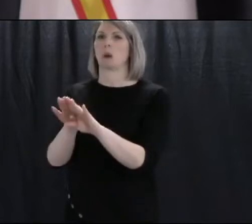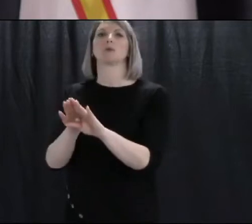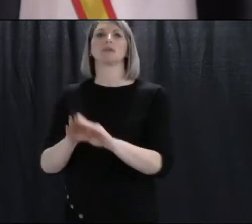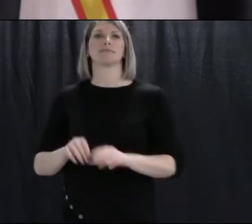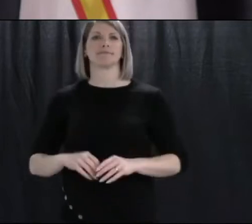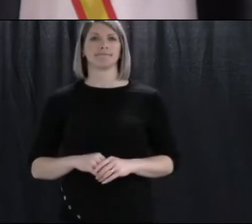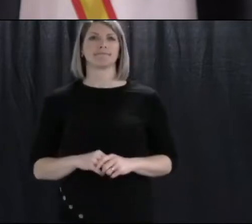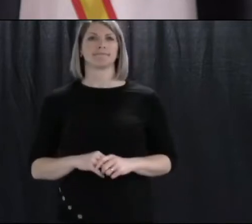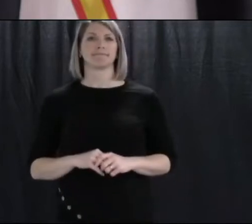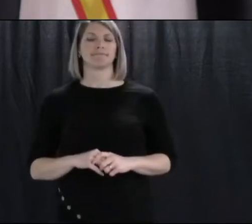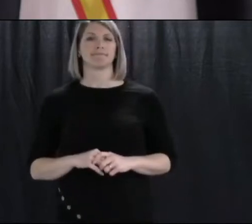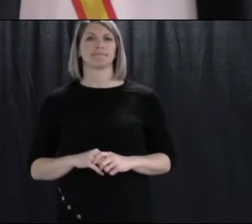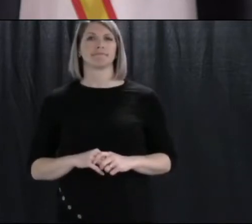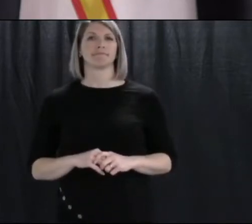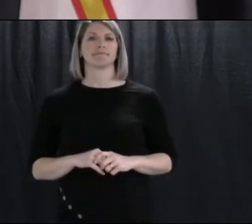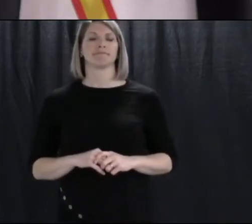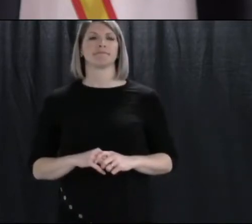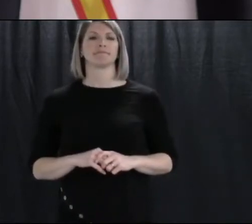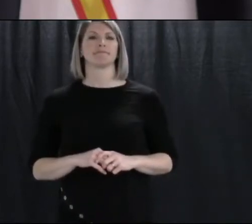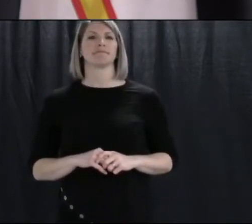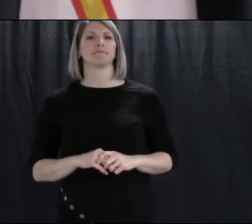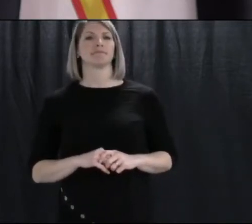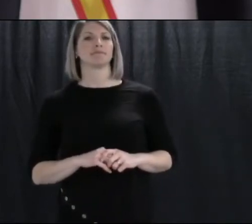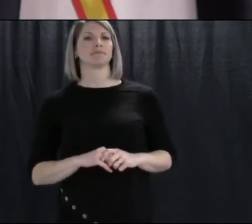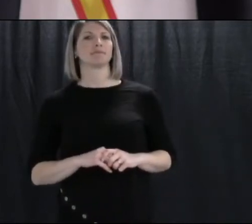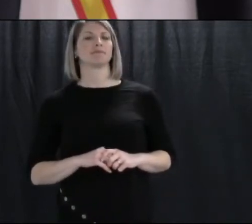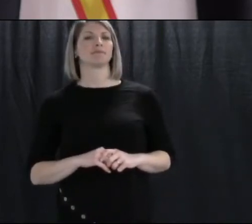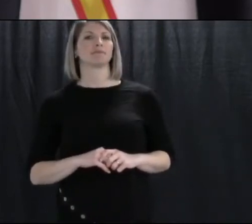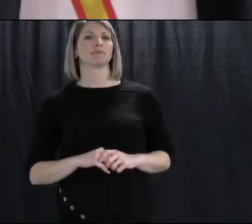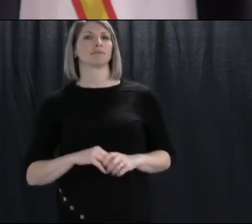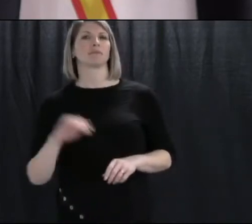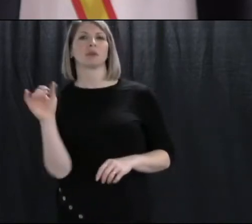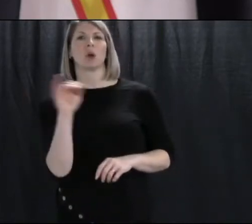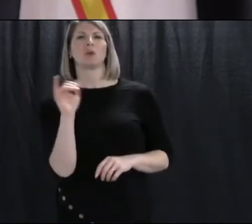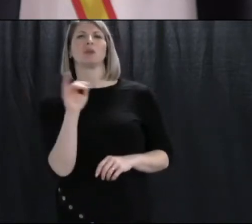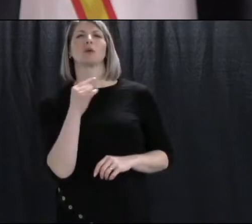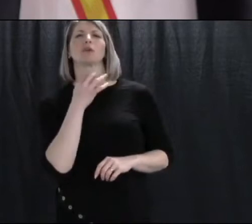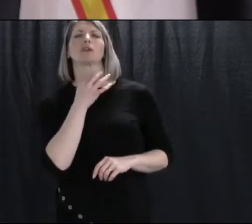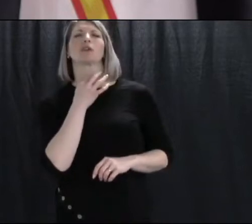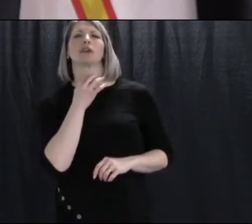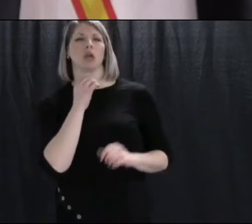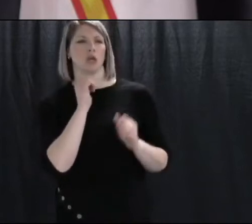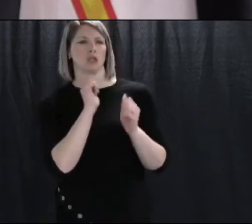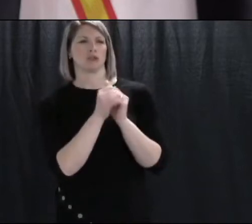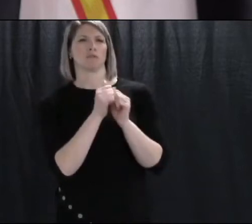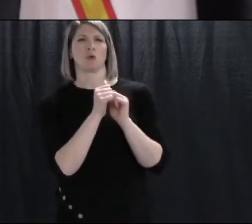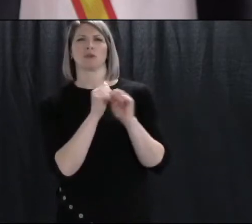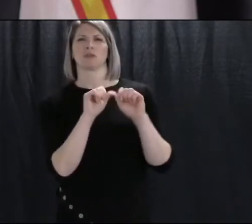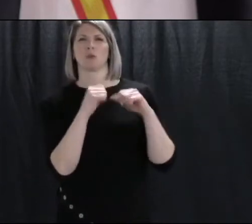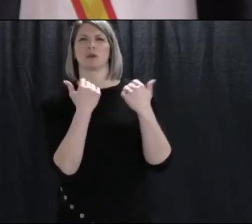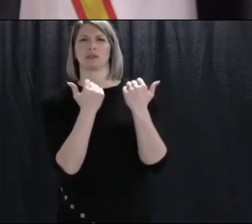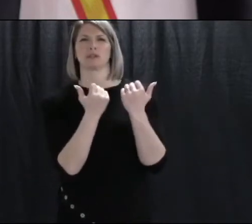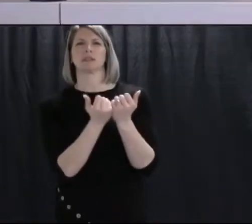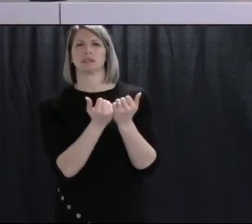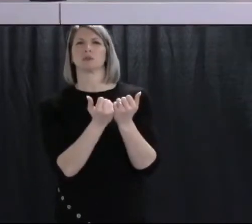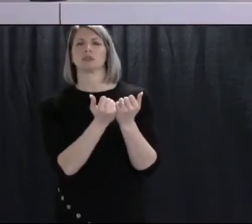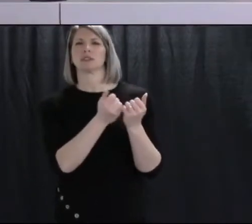sites. And wondering about any programs in place for sports organizations who are also taking a big hit here during all